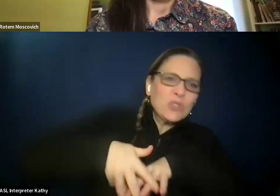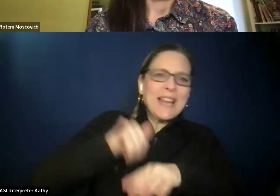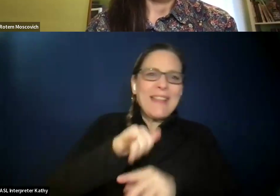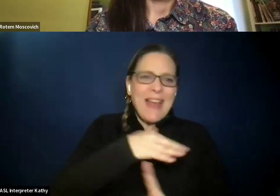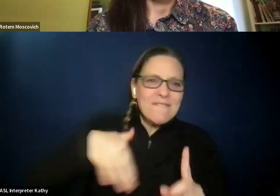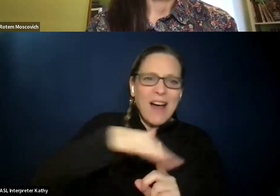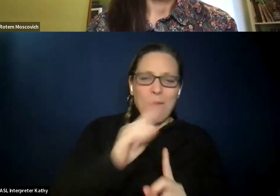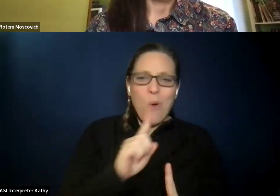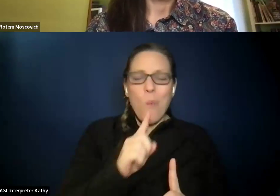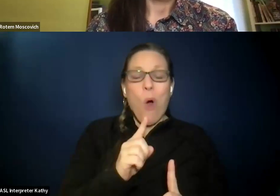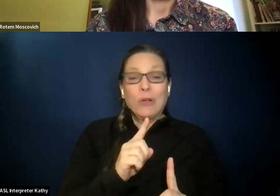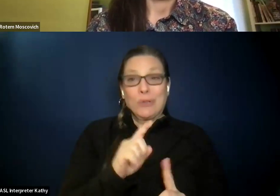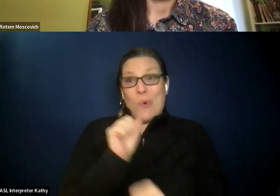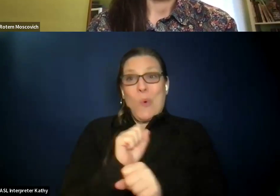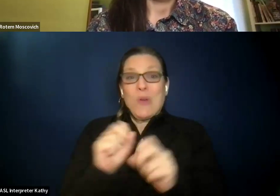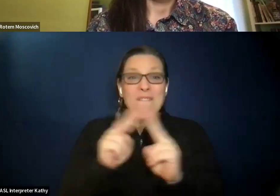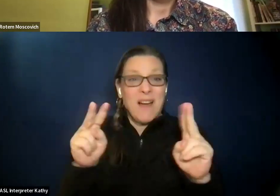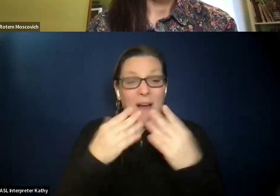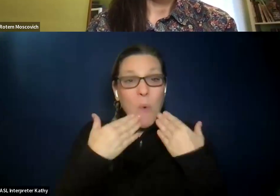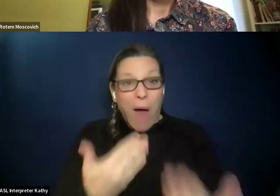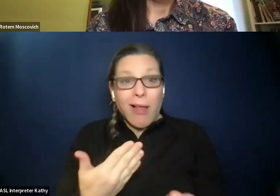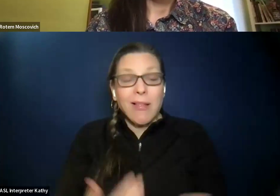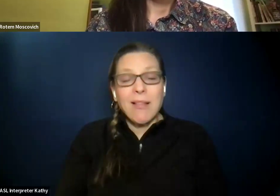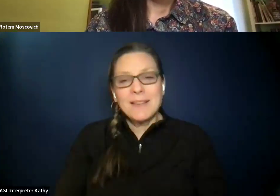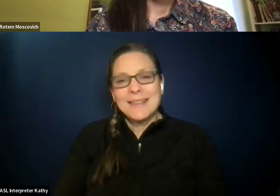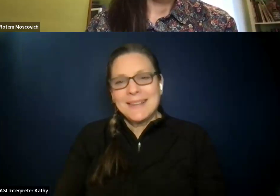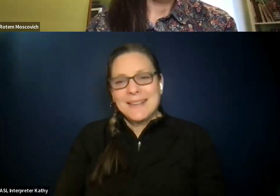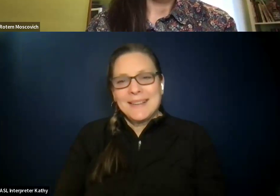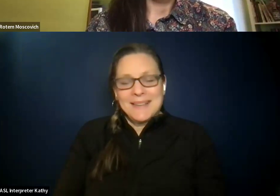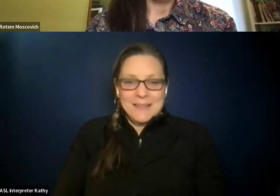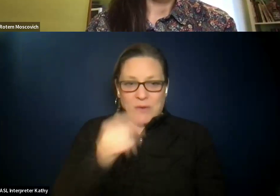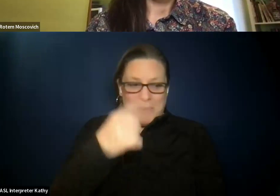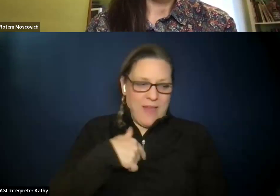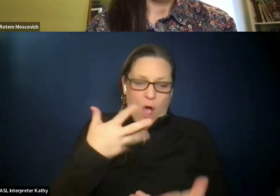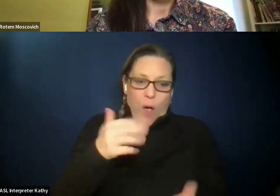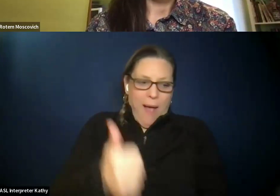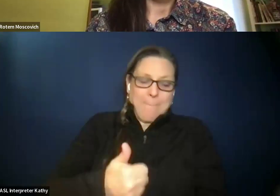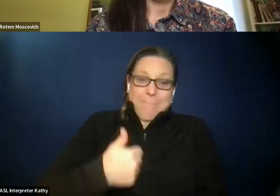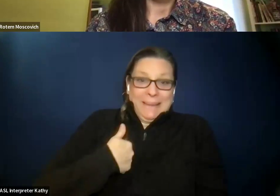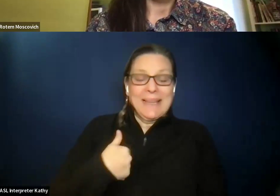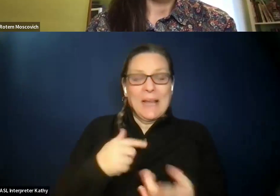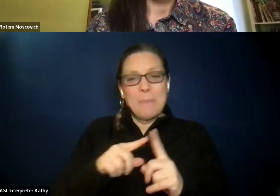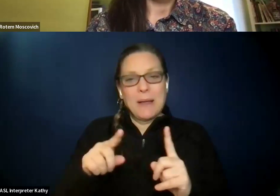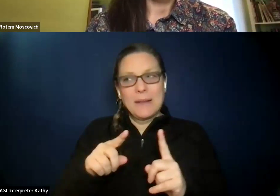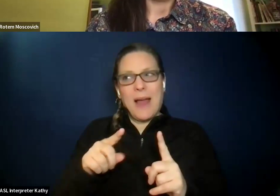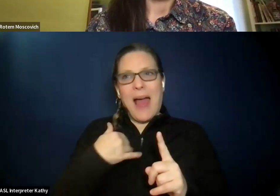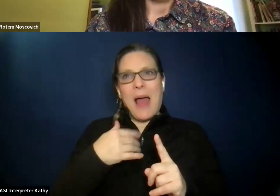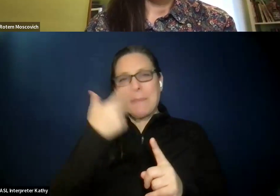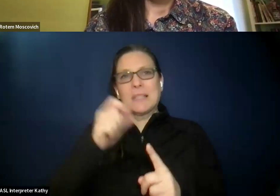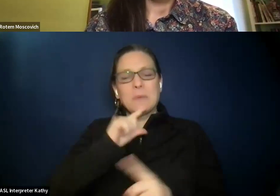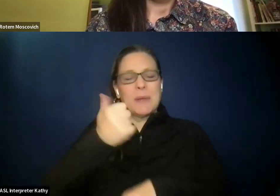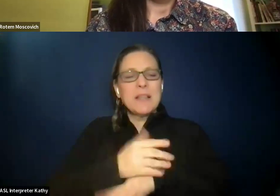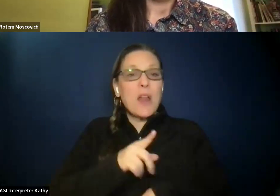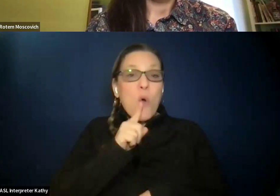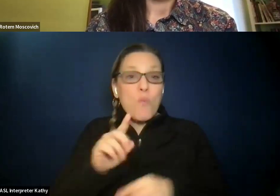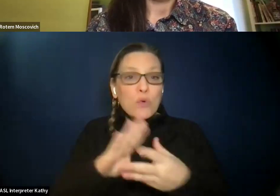everything, I don't know, it works so well. So yeah, like already that was helpful, but the fact that it was based on a real story, I watched some of